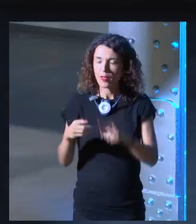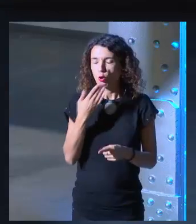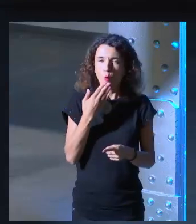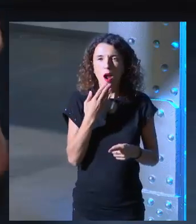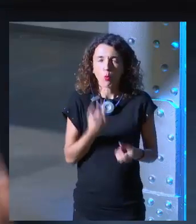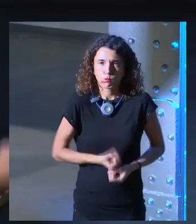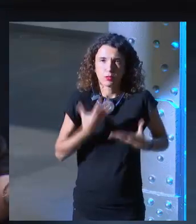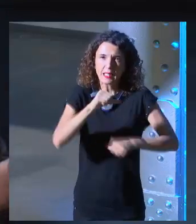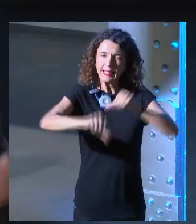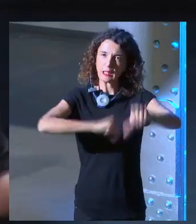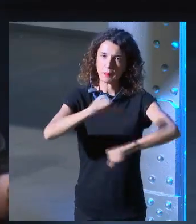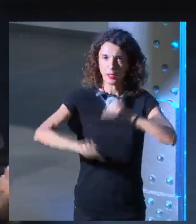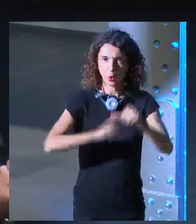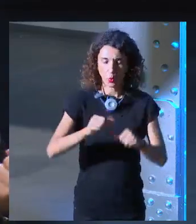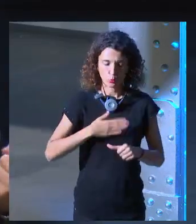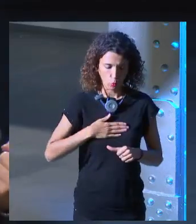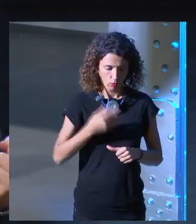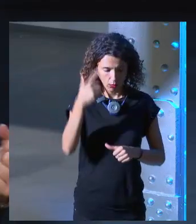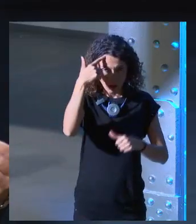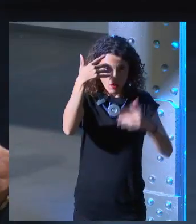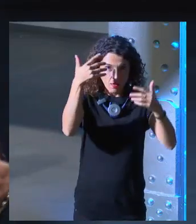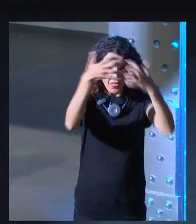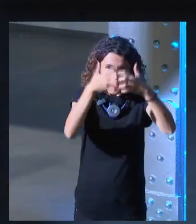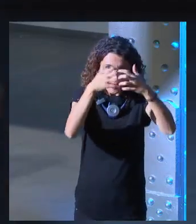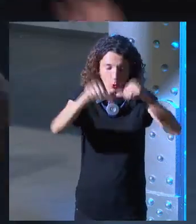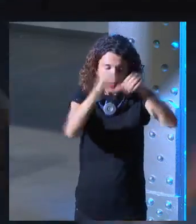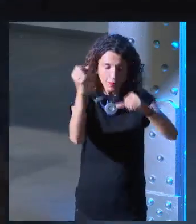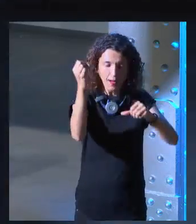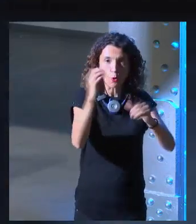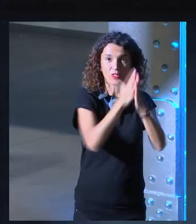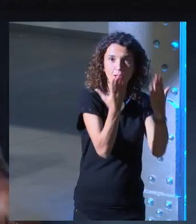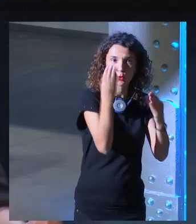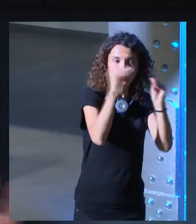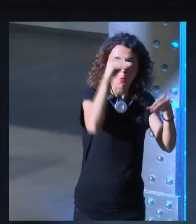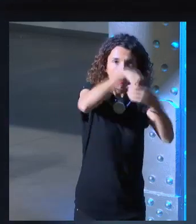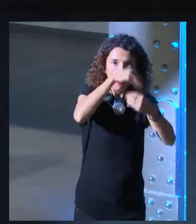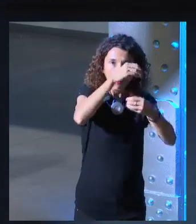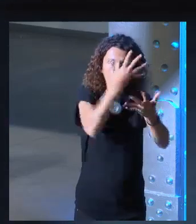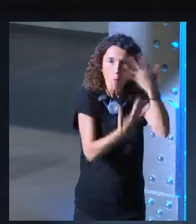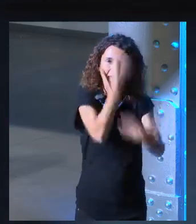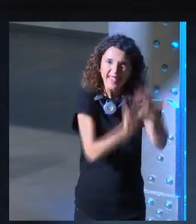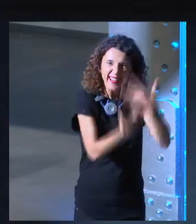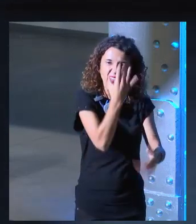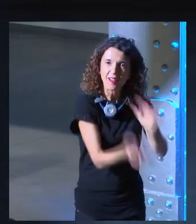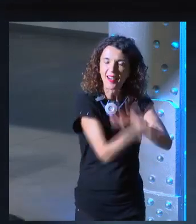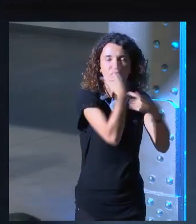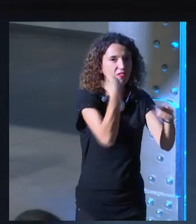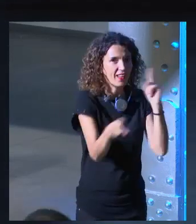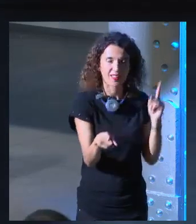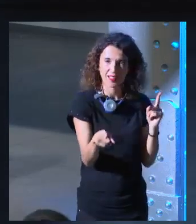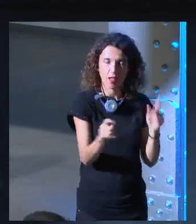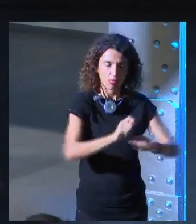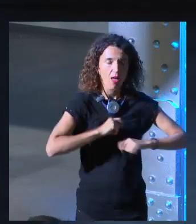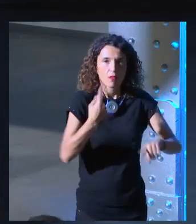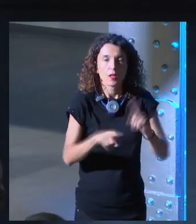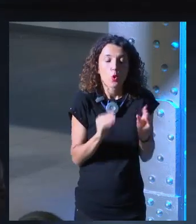chemistry to the chemistry of the text, and then it creates a third thing, which is your text, which